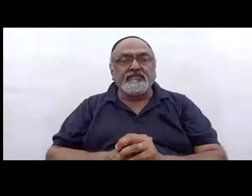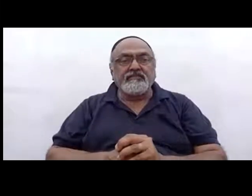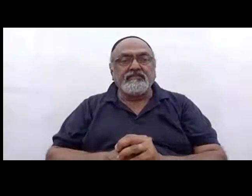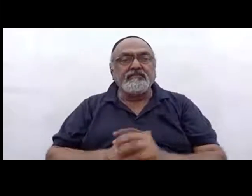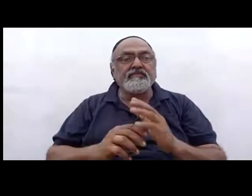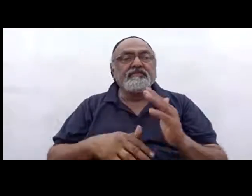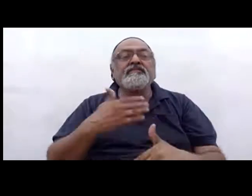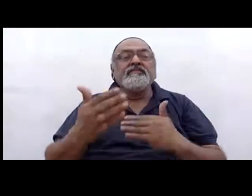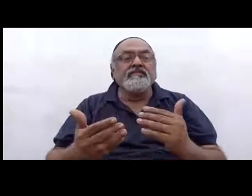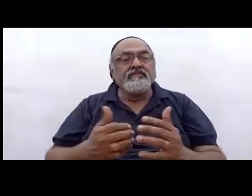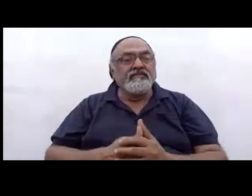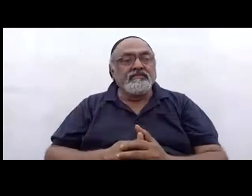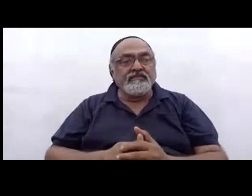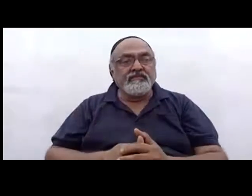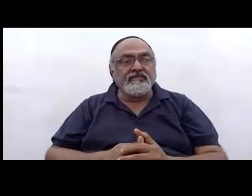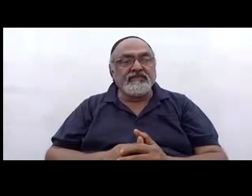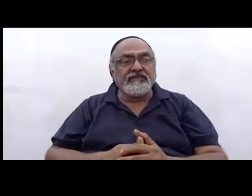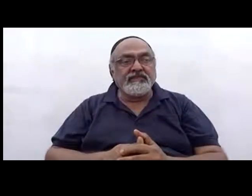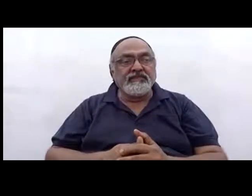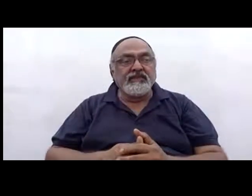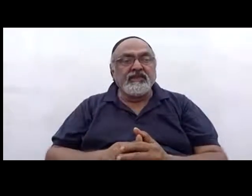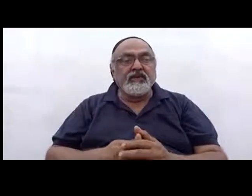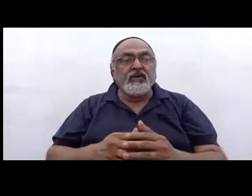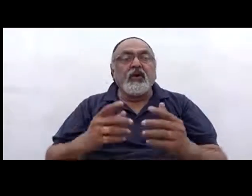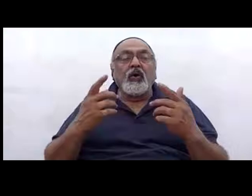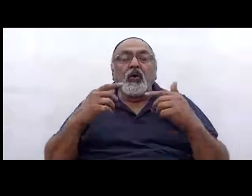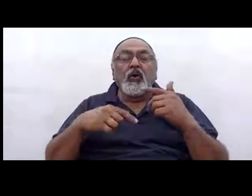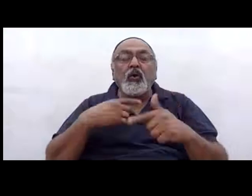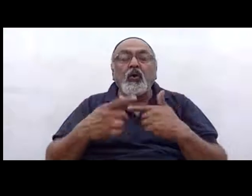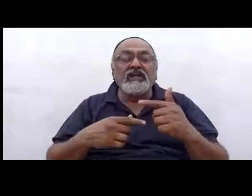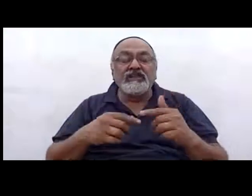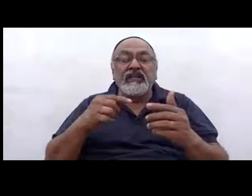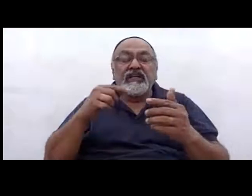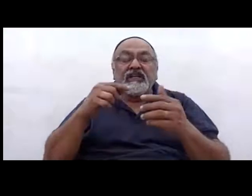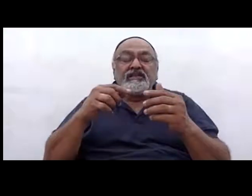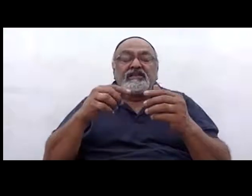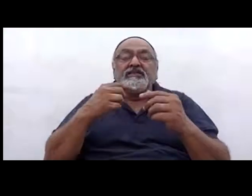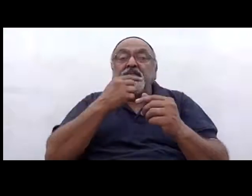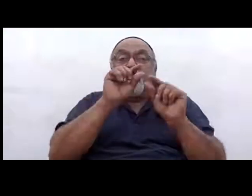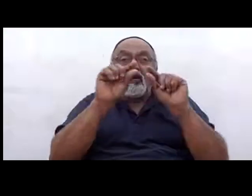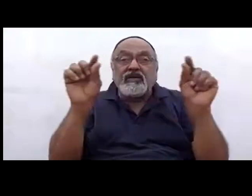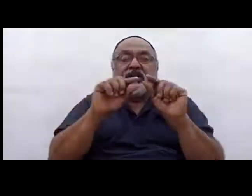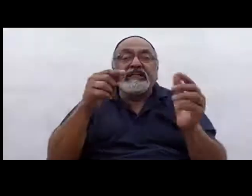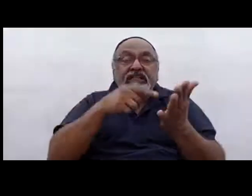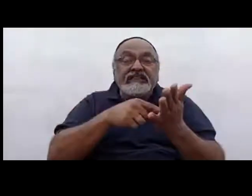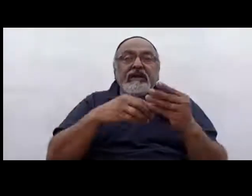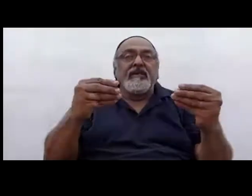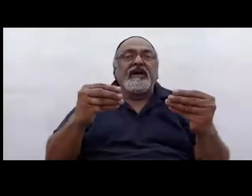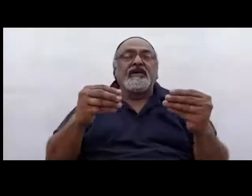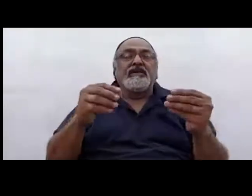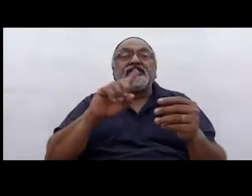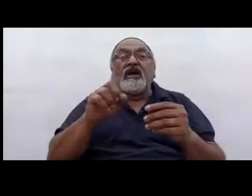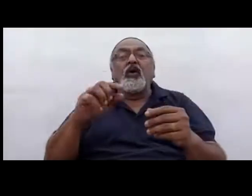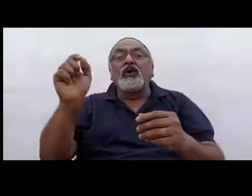next, always try to use terms such as this paper, the author, and so on. So